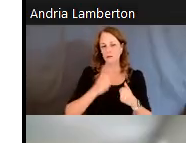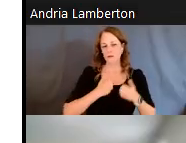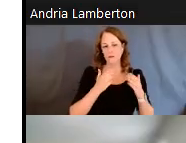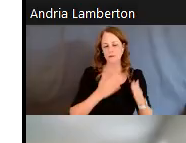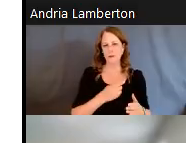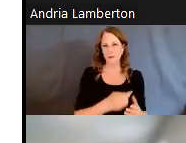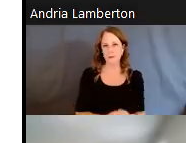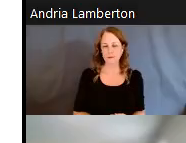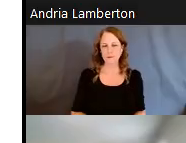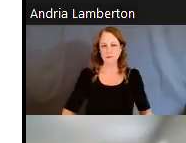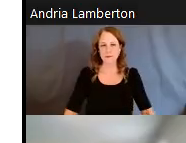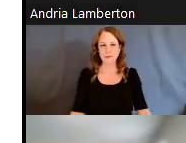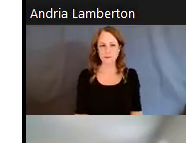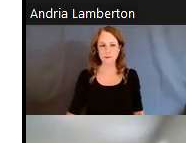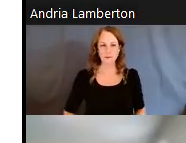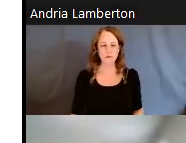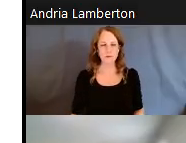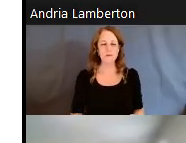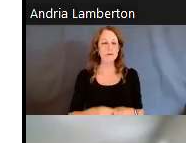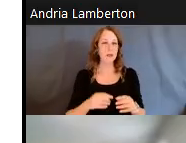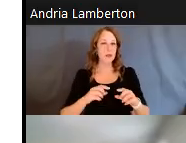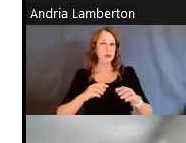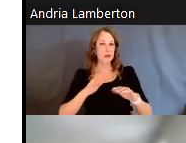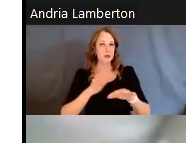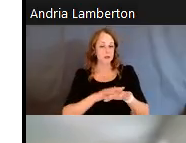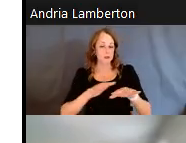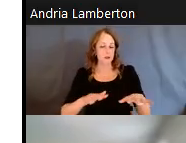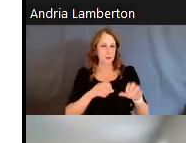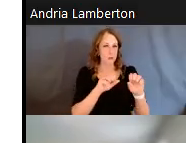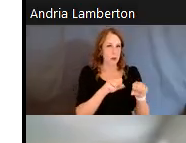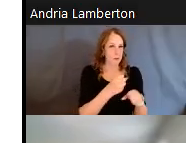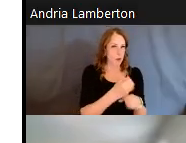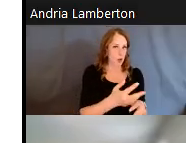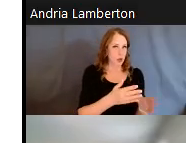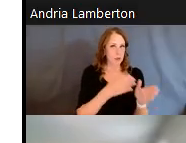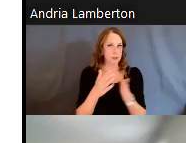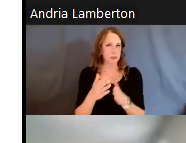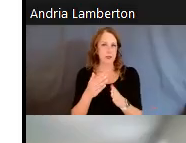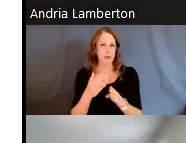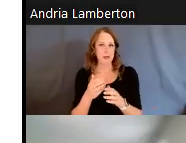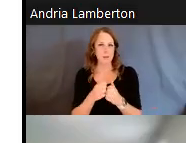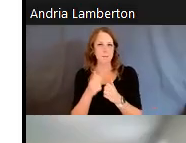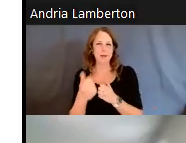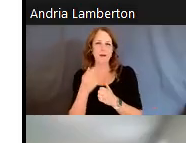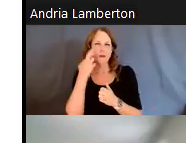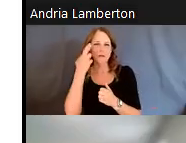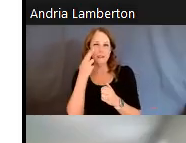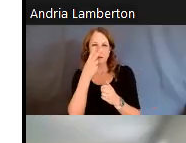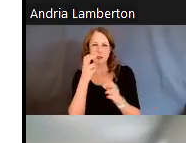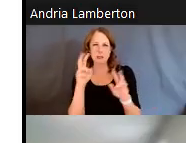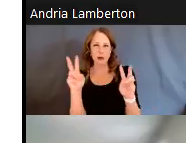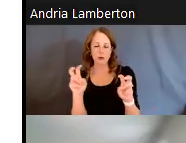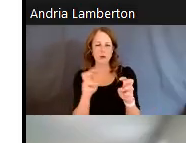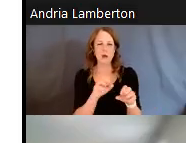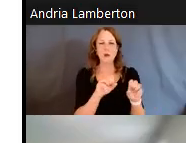So I mentioned before that there's a big difference between probable cause and beyond a reasonable doubt. Probable cause